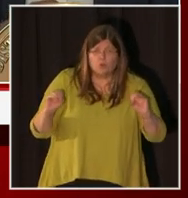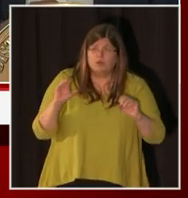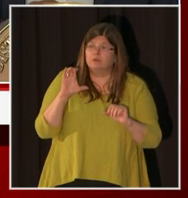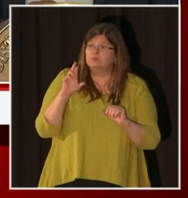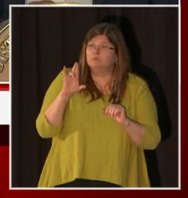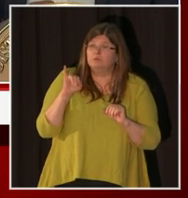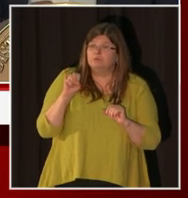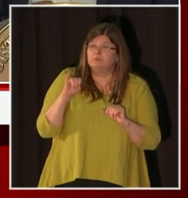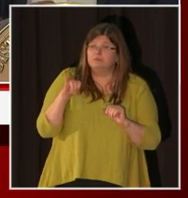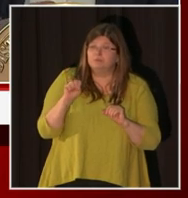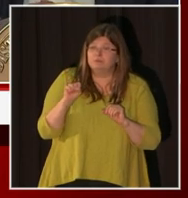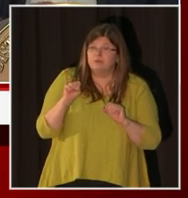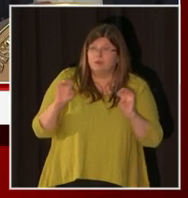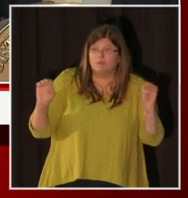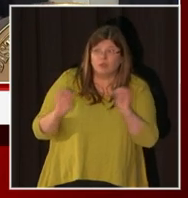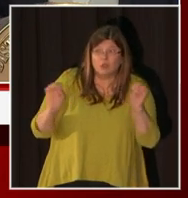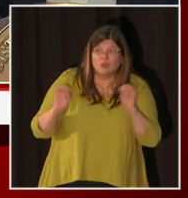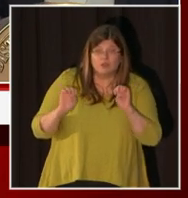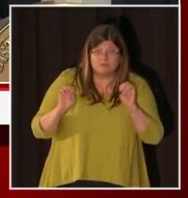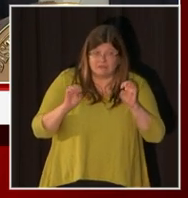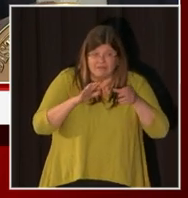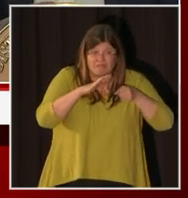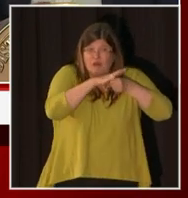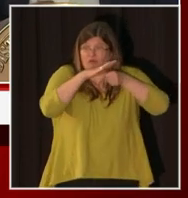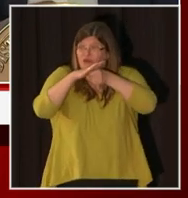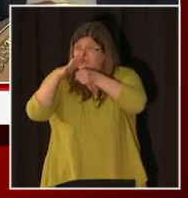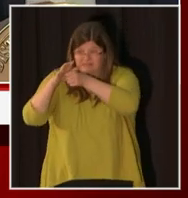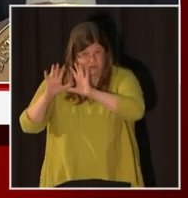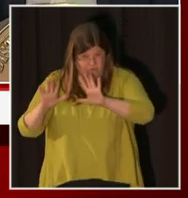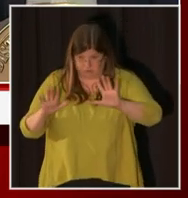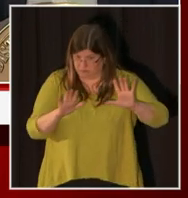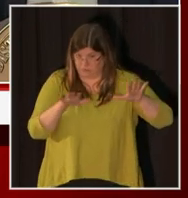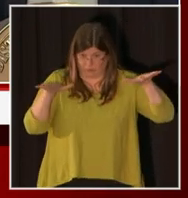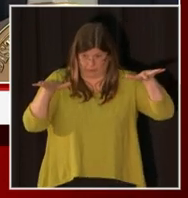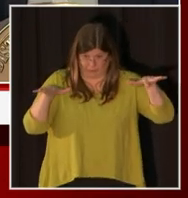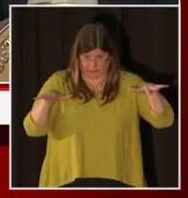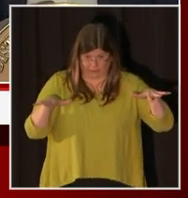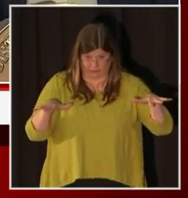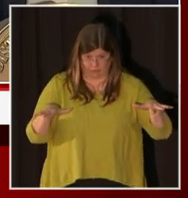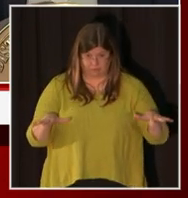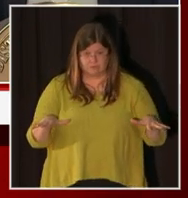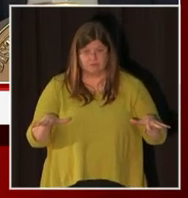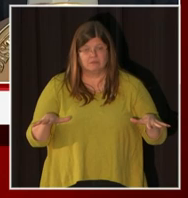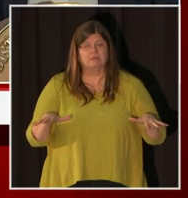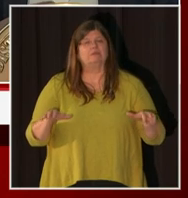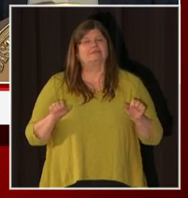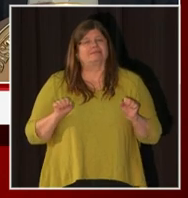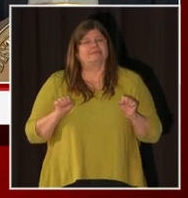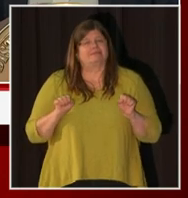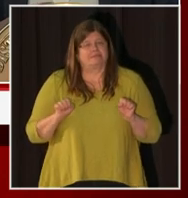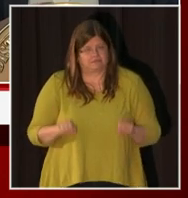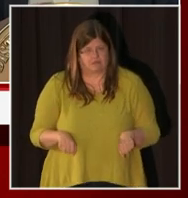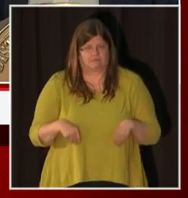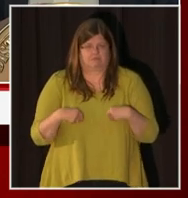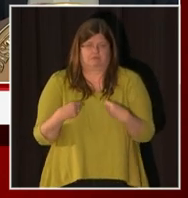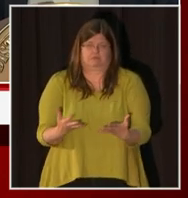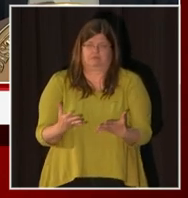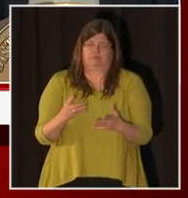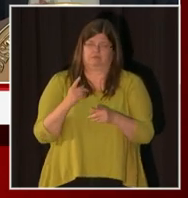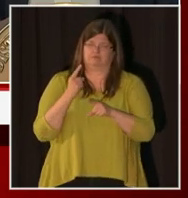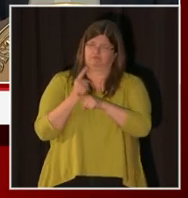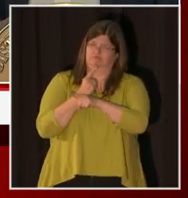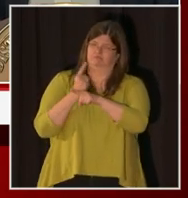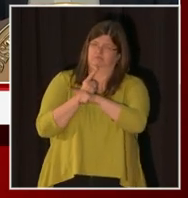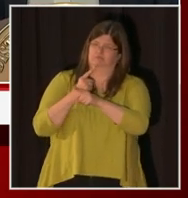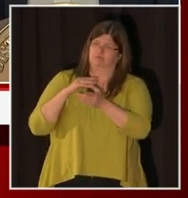In other words, we need to make sure that we're able to provide appropriate care for everyone